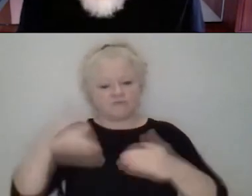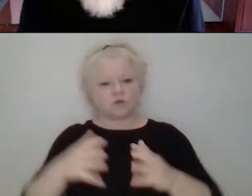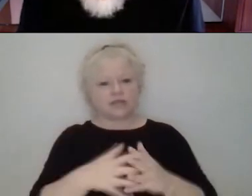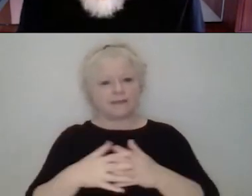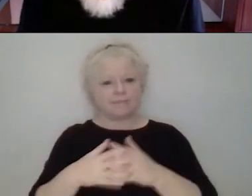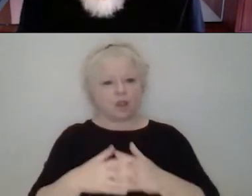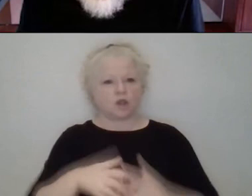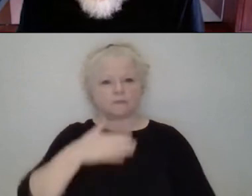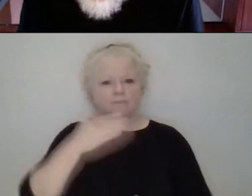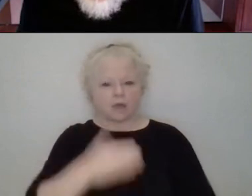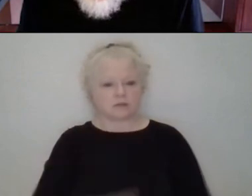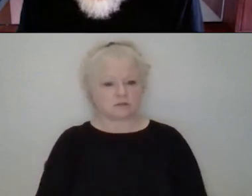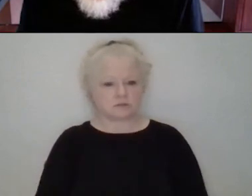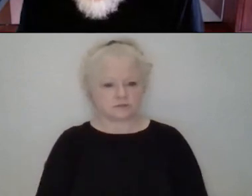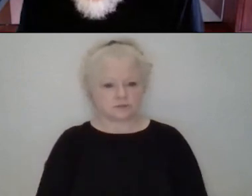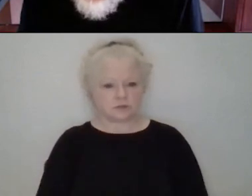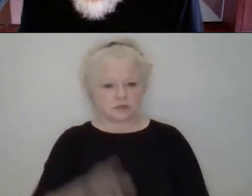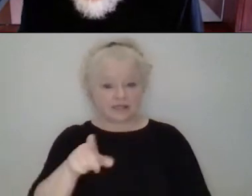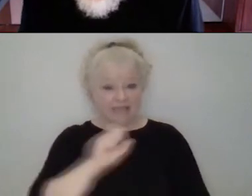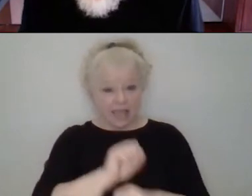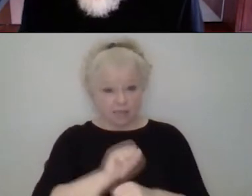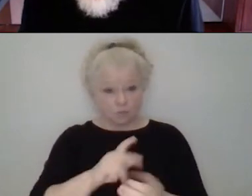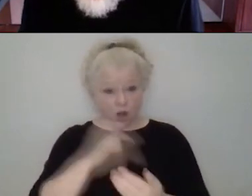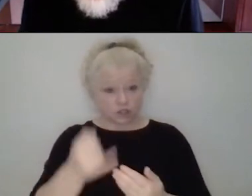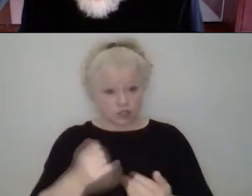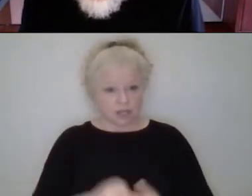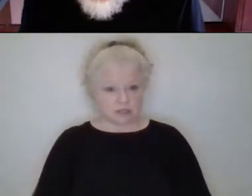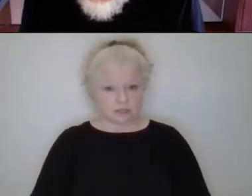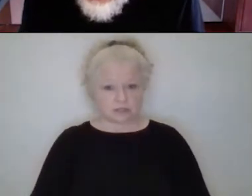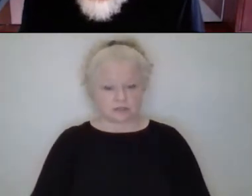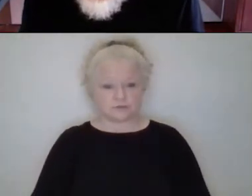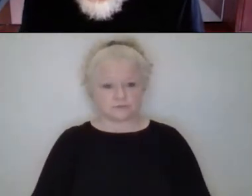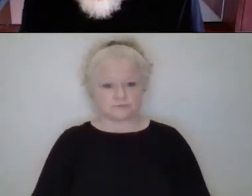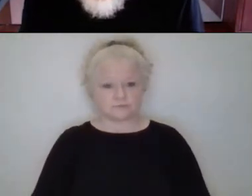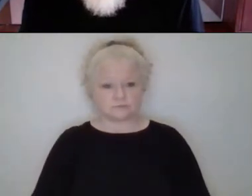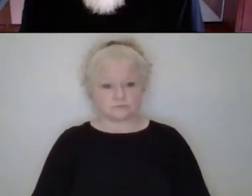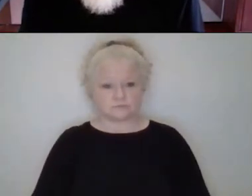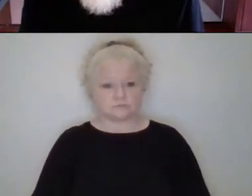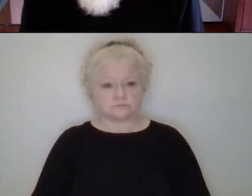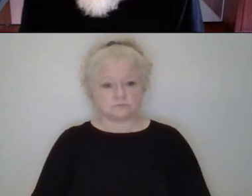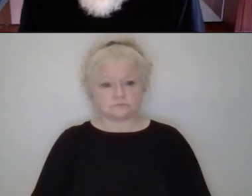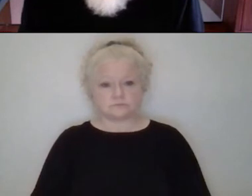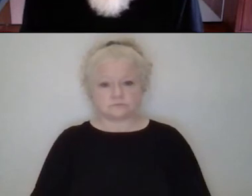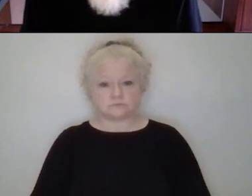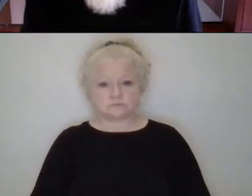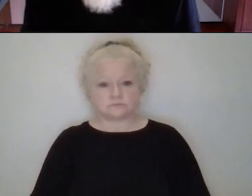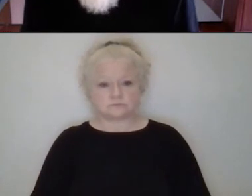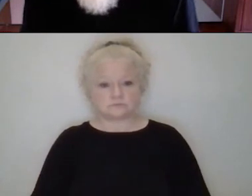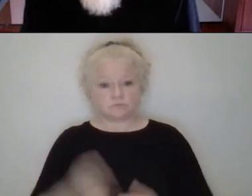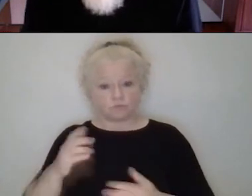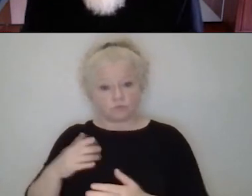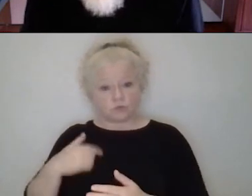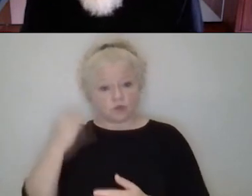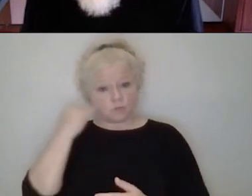we work this project in order to create a niche fragrance that, as soon as you finish